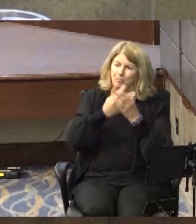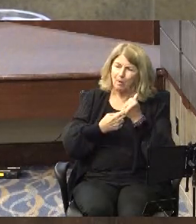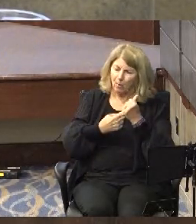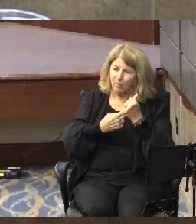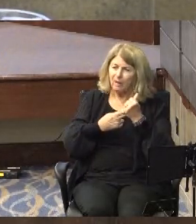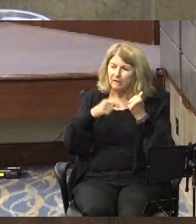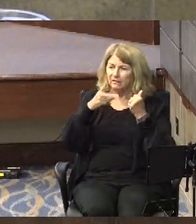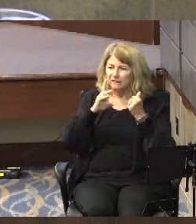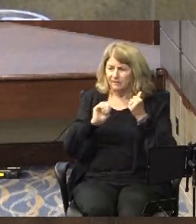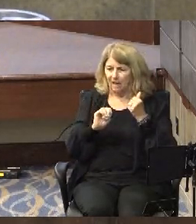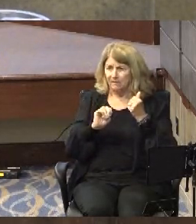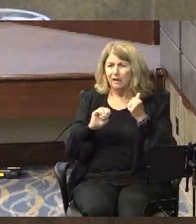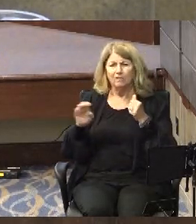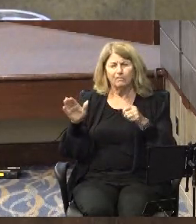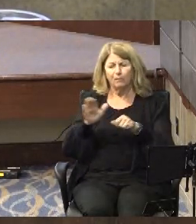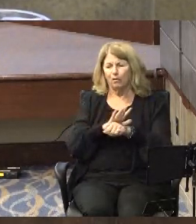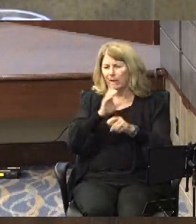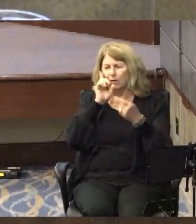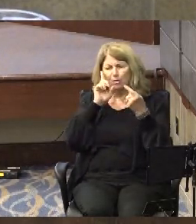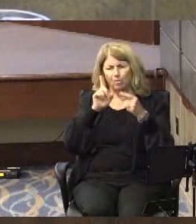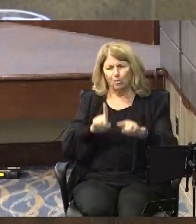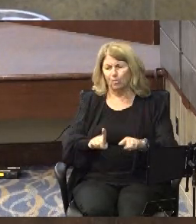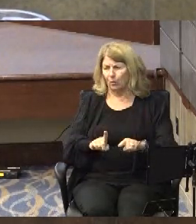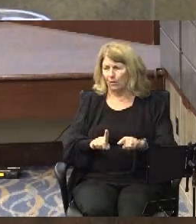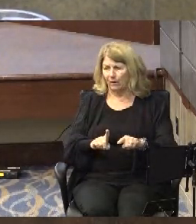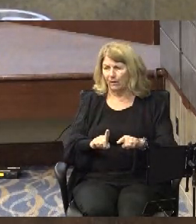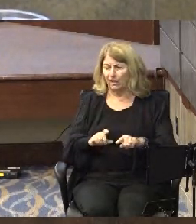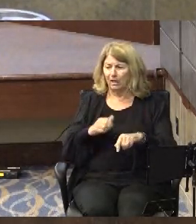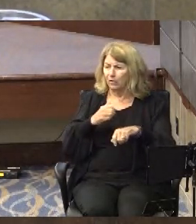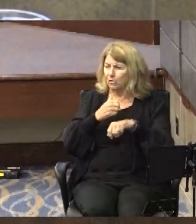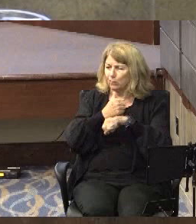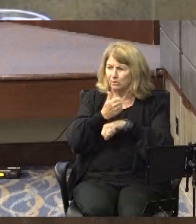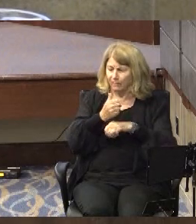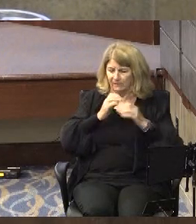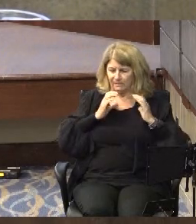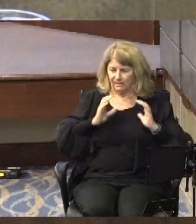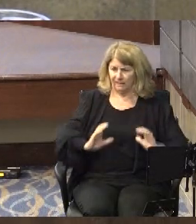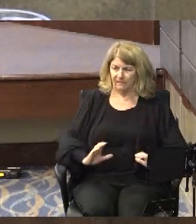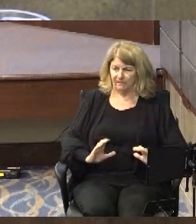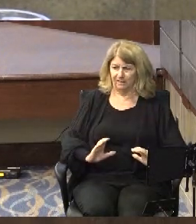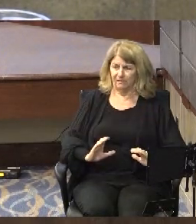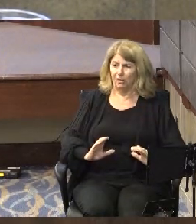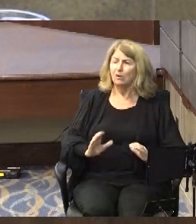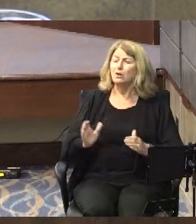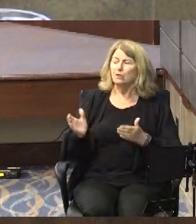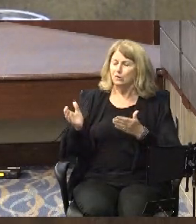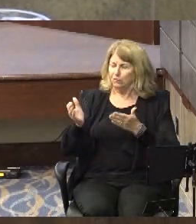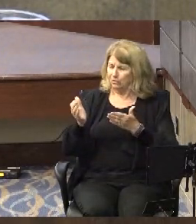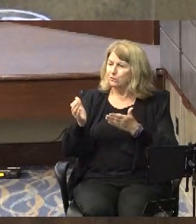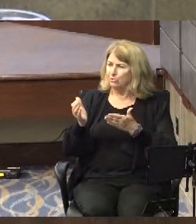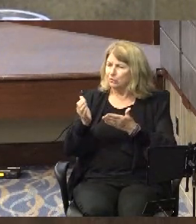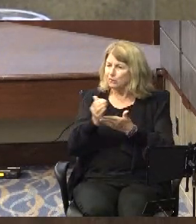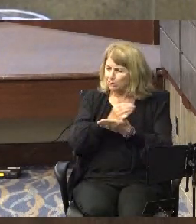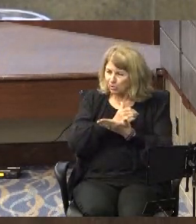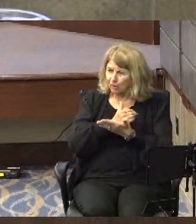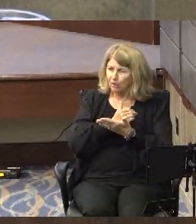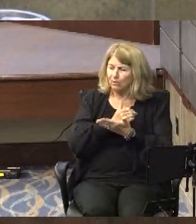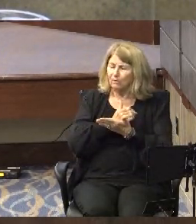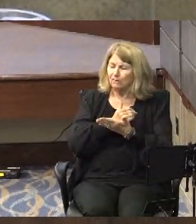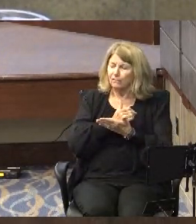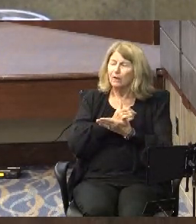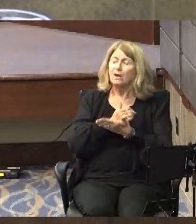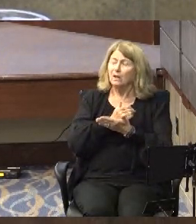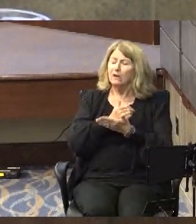and I fully agree that accused citizens deserve robust representation legally and investigation. I know that's what